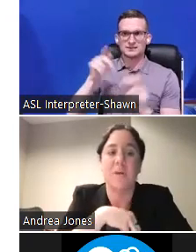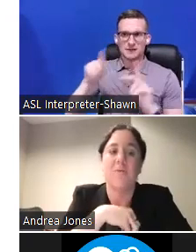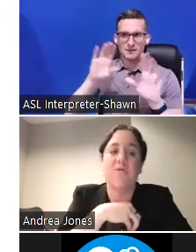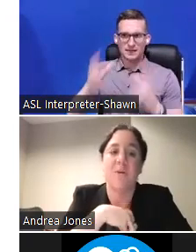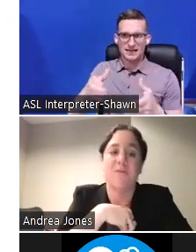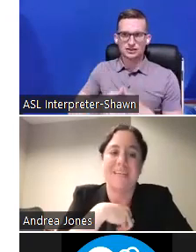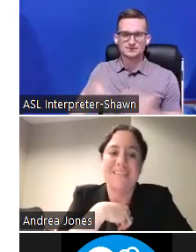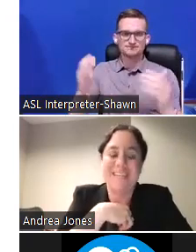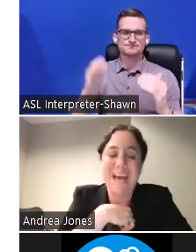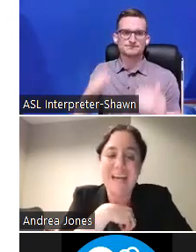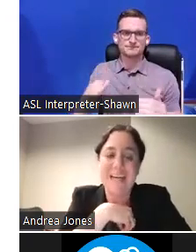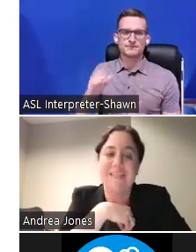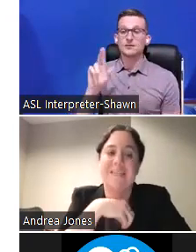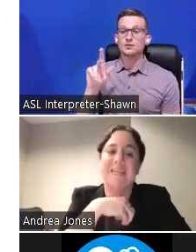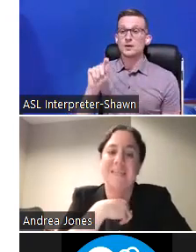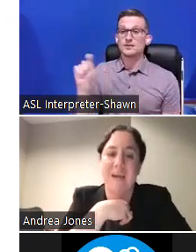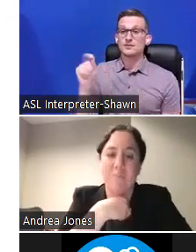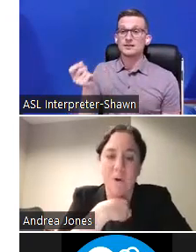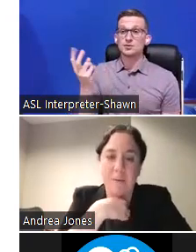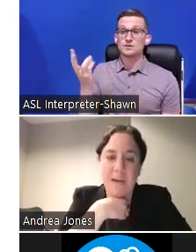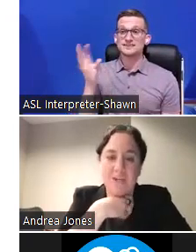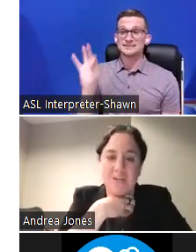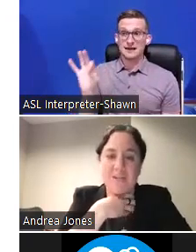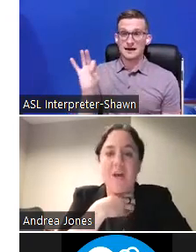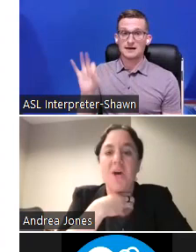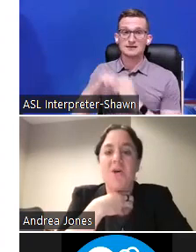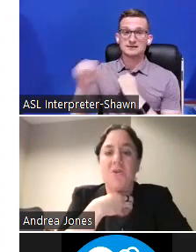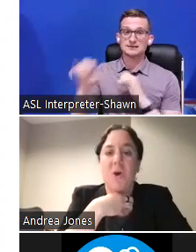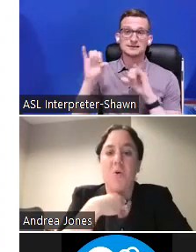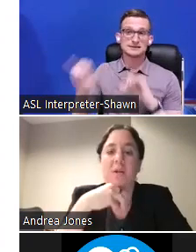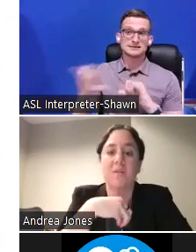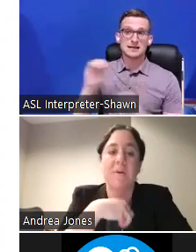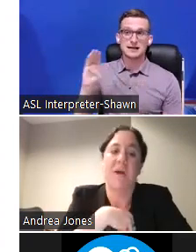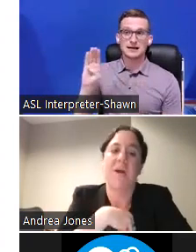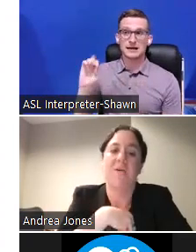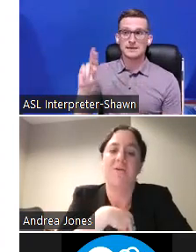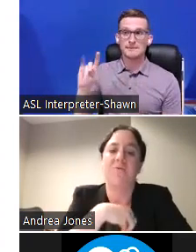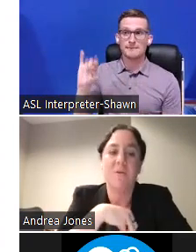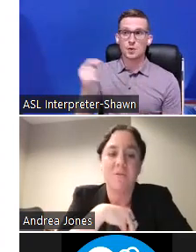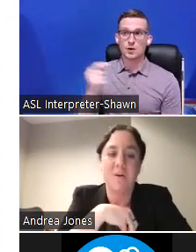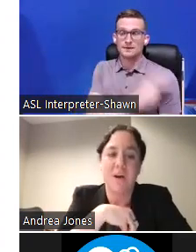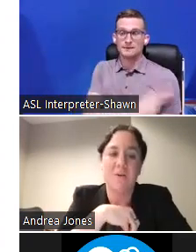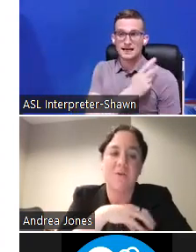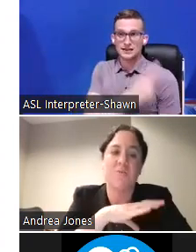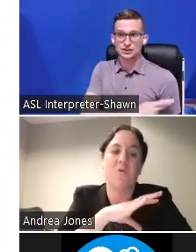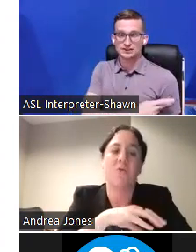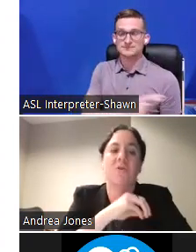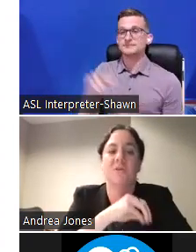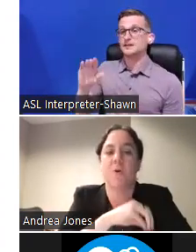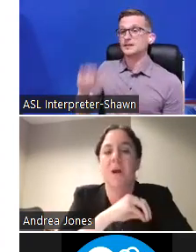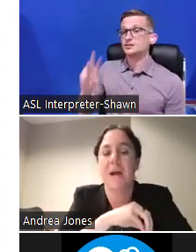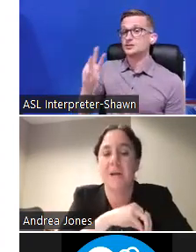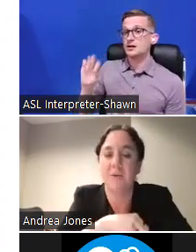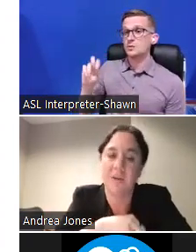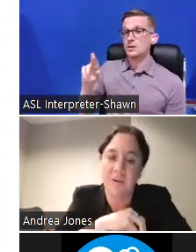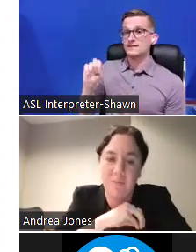Bill 23-1269, extended stay and boarding patients. So unspent child welfare dollars will go to